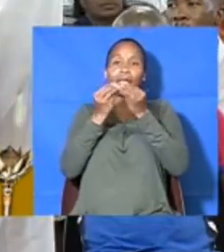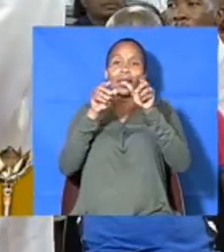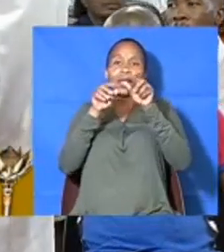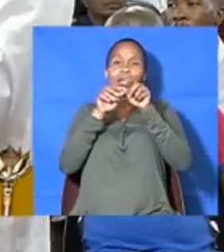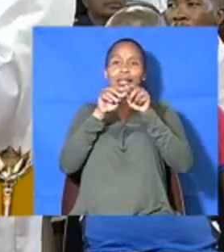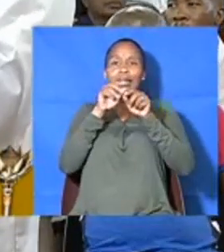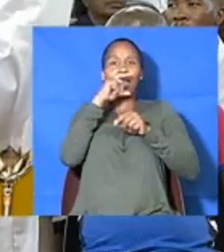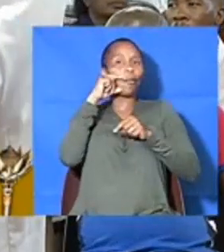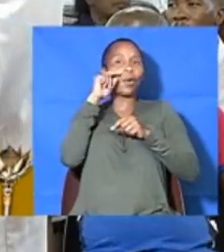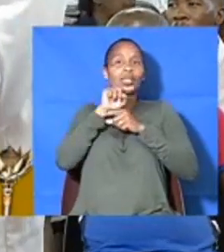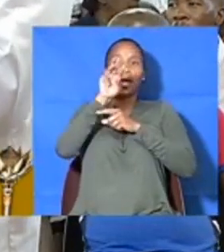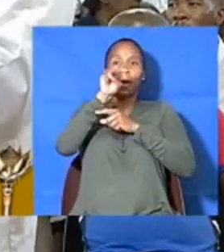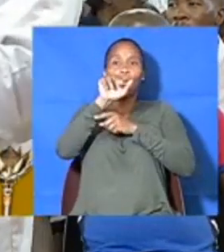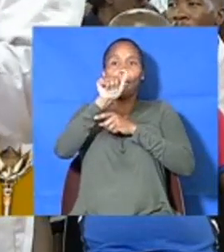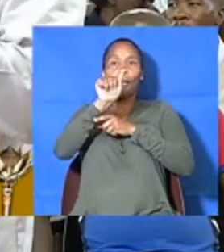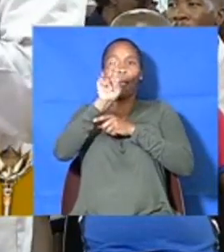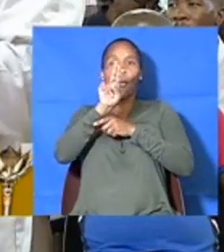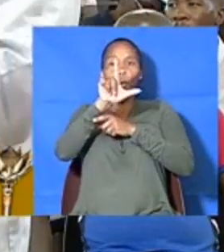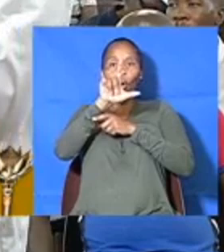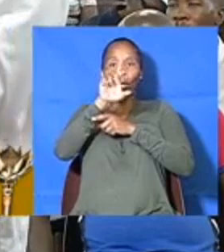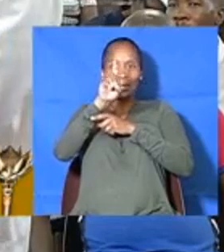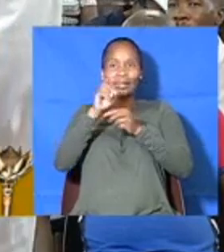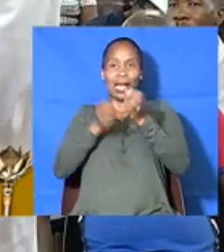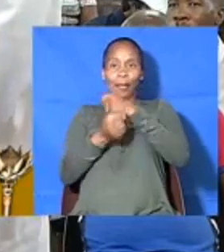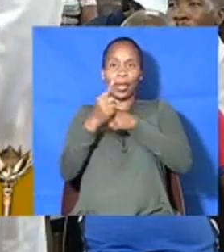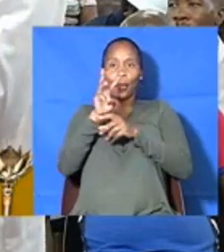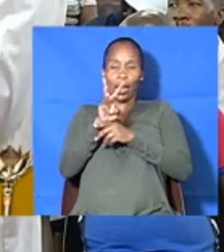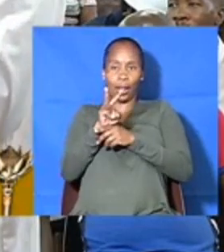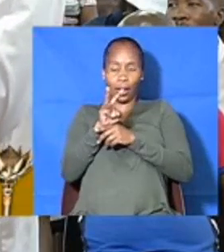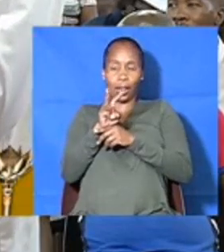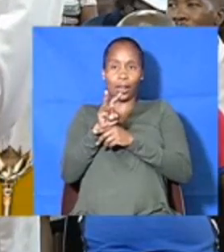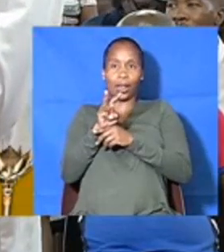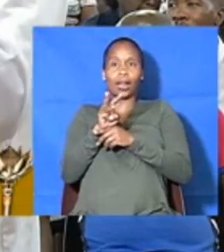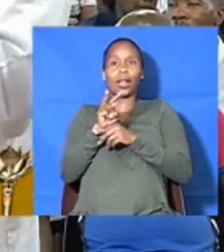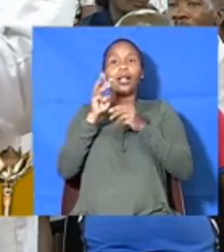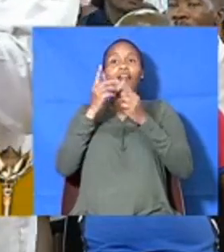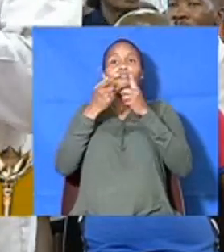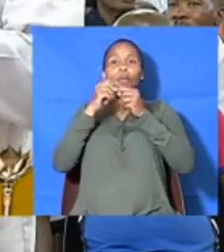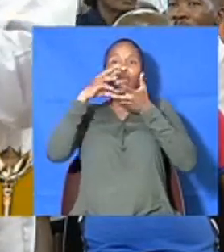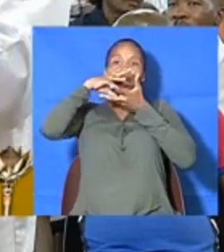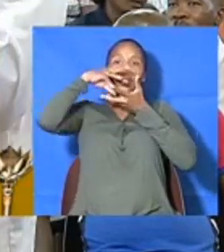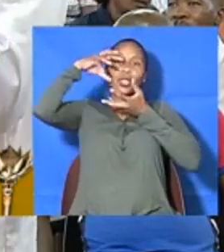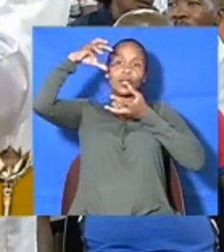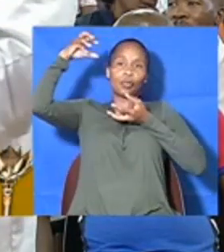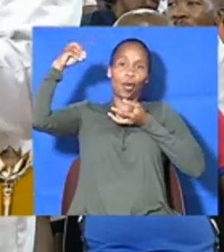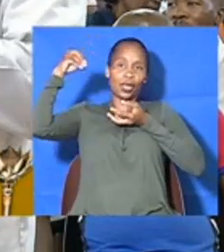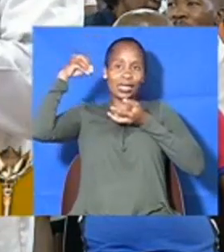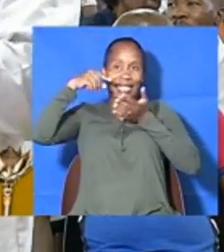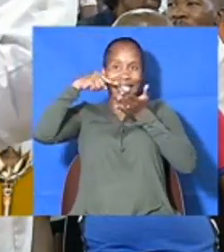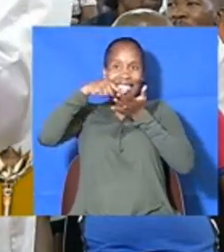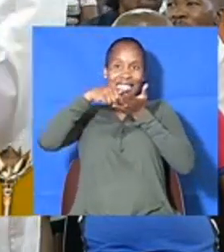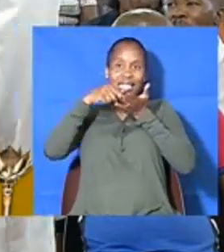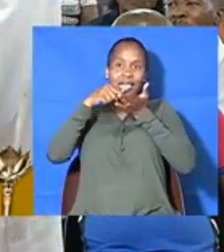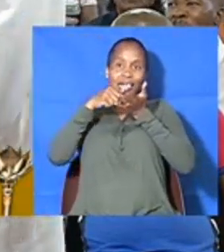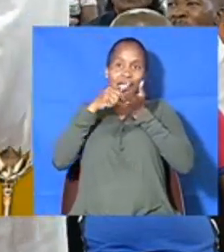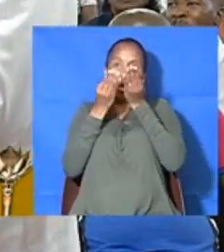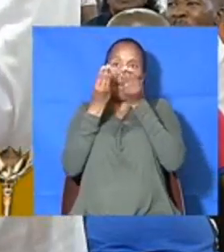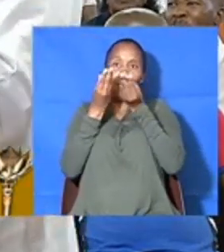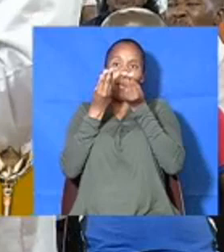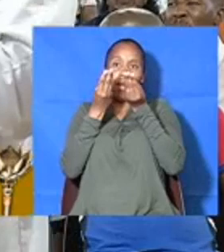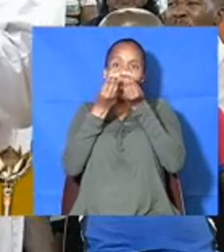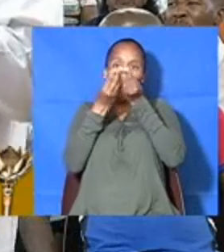tshwenya ge ile gore motho ba re wa lwala and o lwala critically so a ishiwe